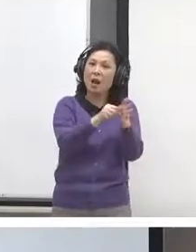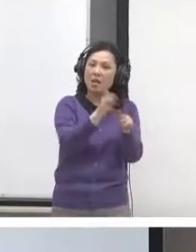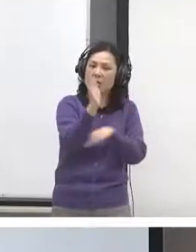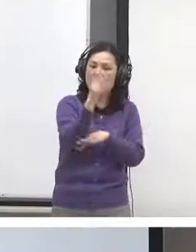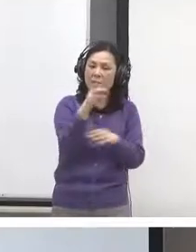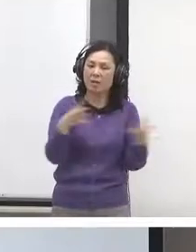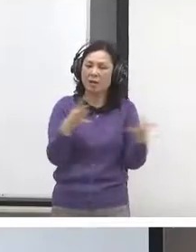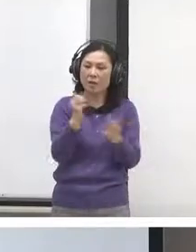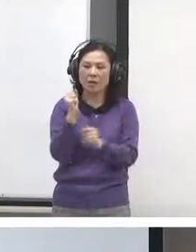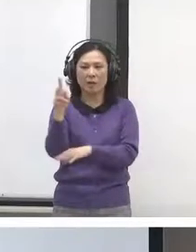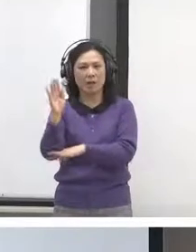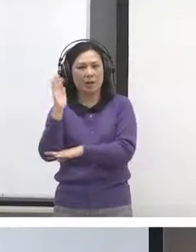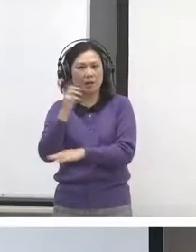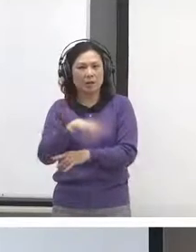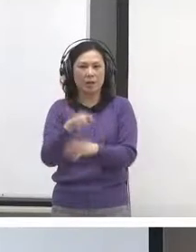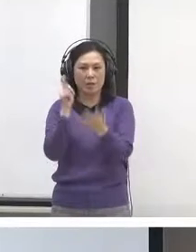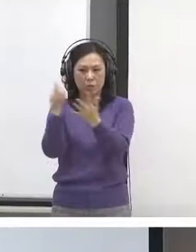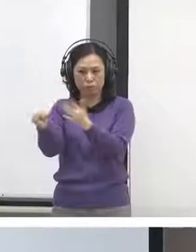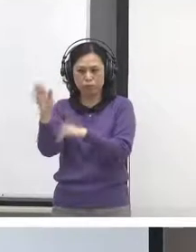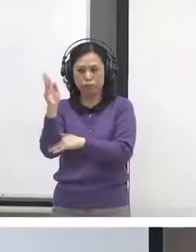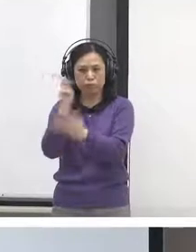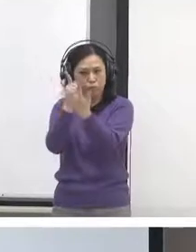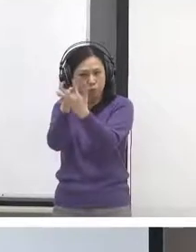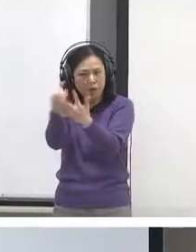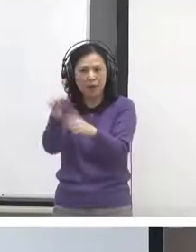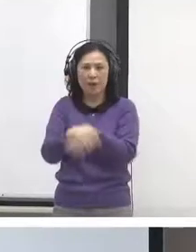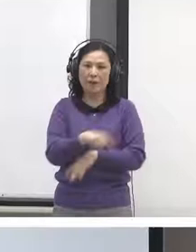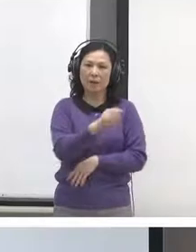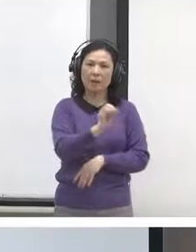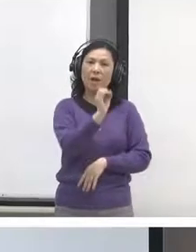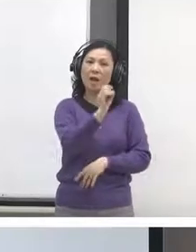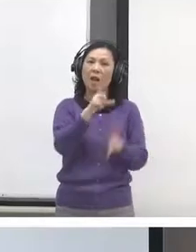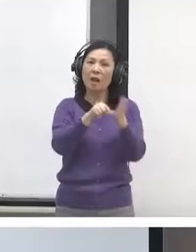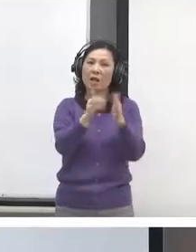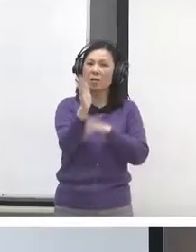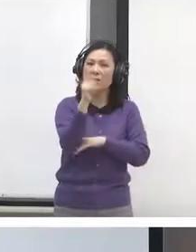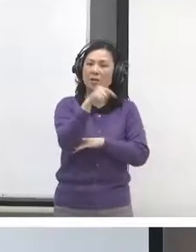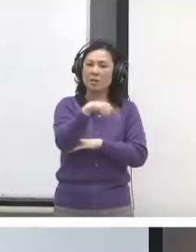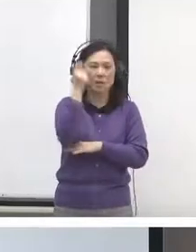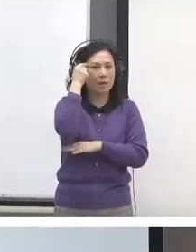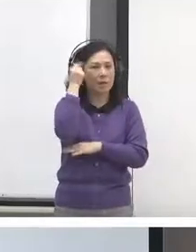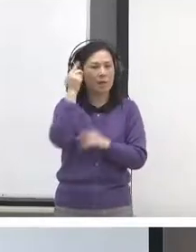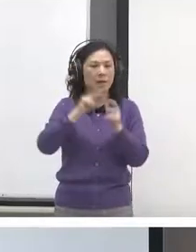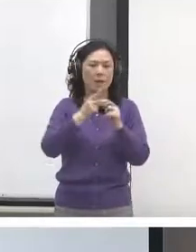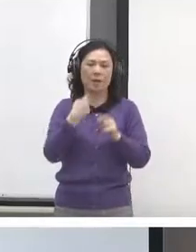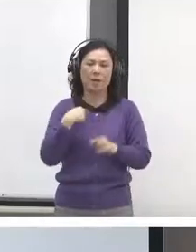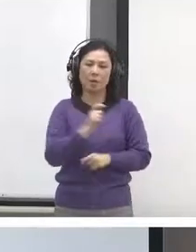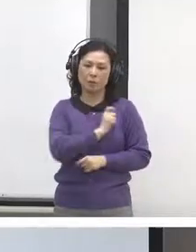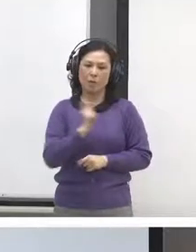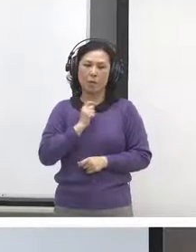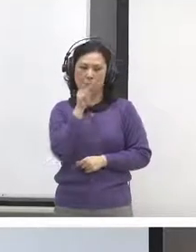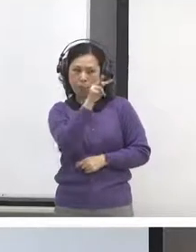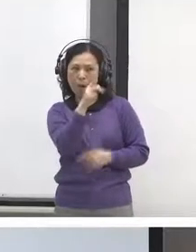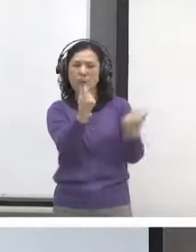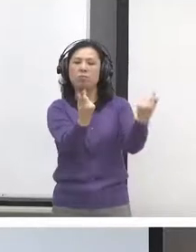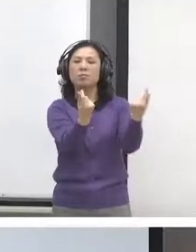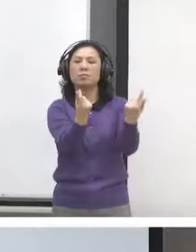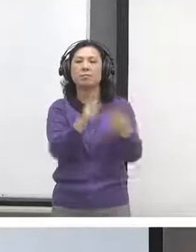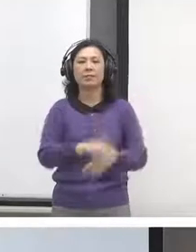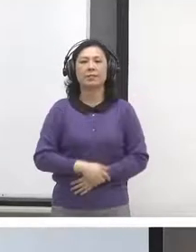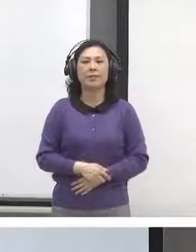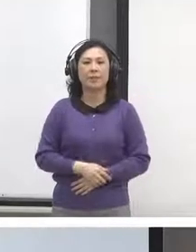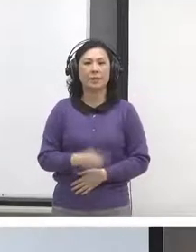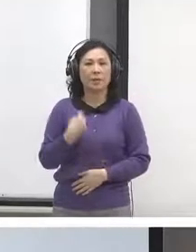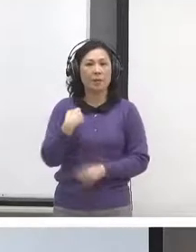that the values animating GovZero were very similar to those that I recognized in Civic Tech Toronto at the time. We too were committed to making technology that could